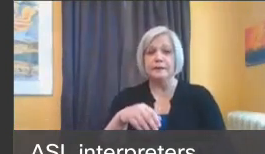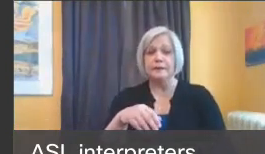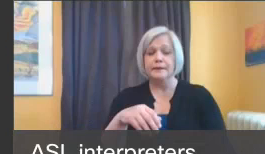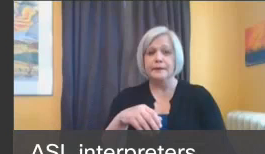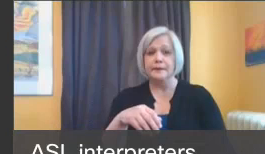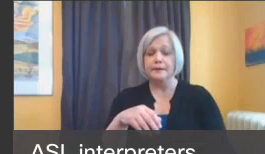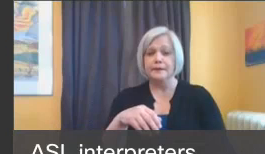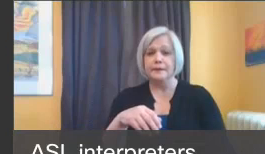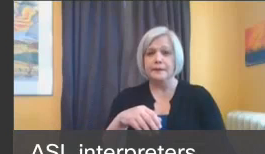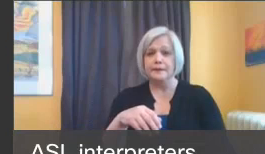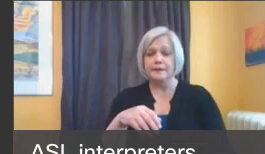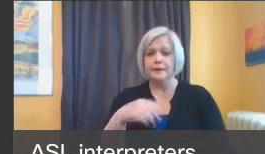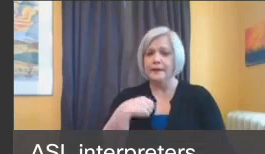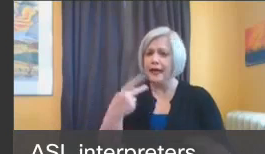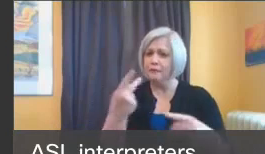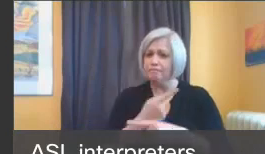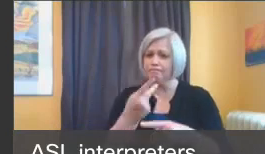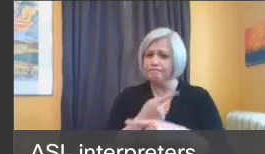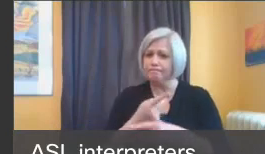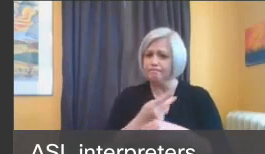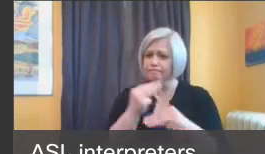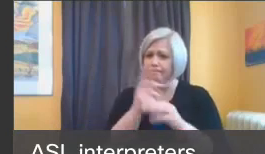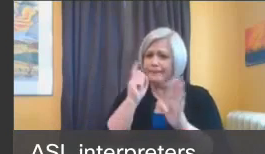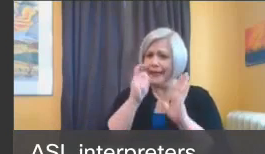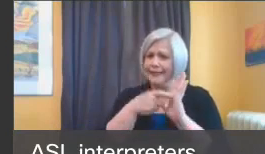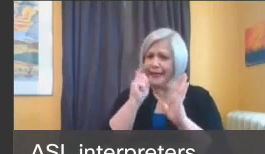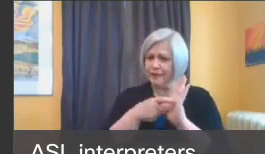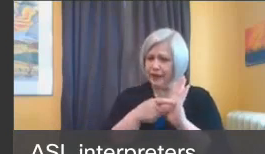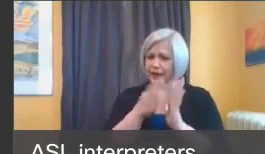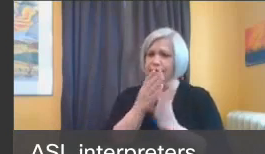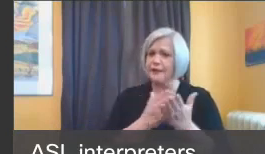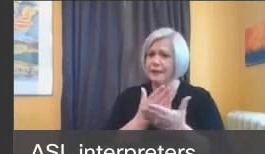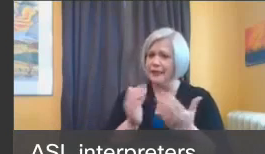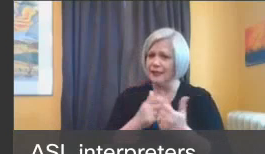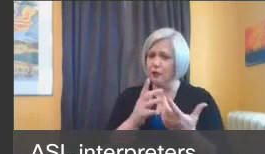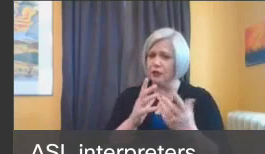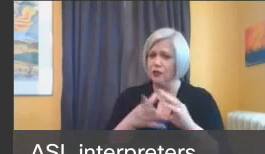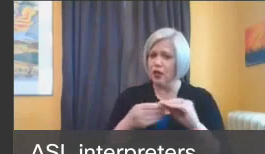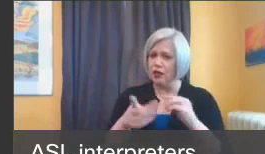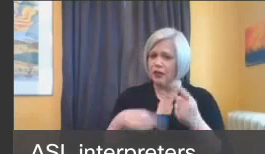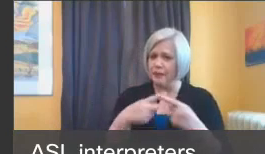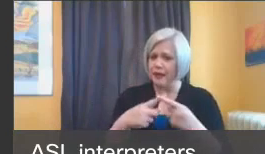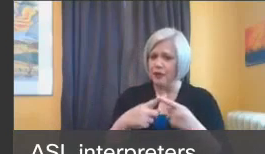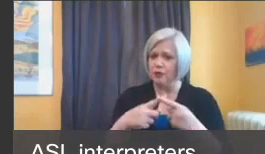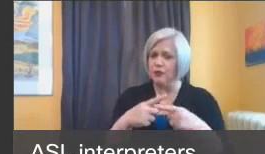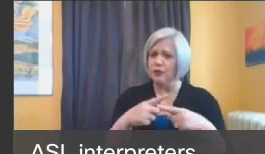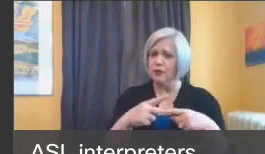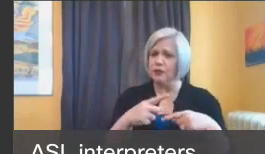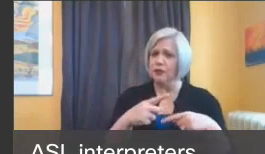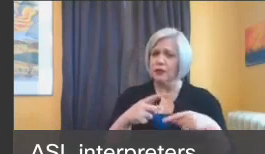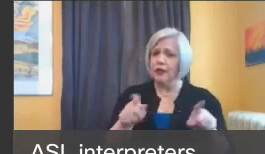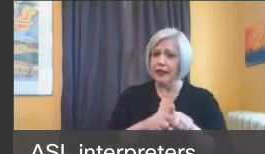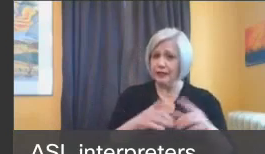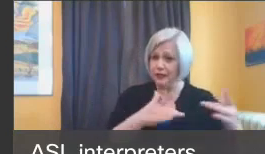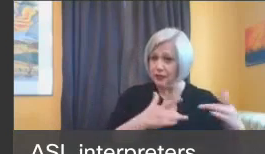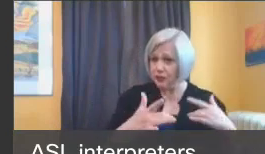did a little math and identified some of the things that were expressed as being not only of concern, but